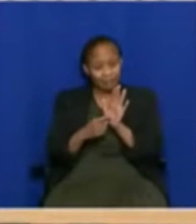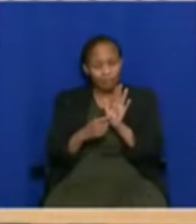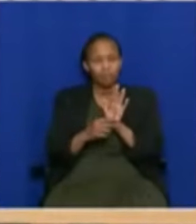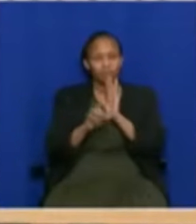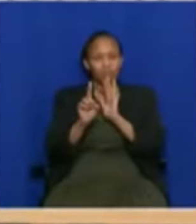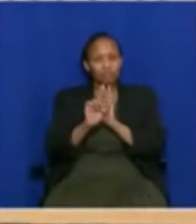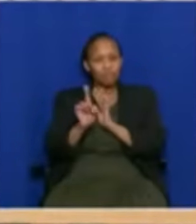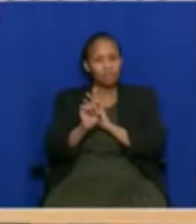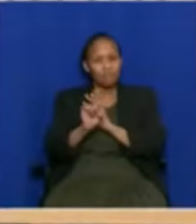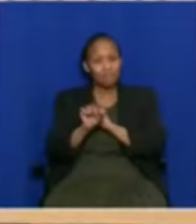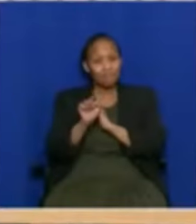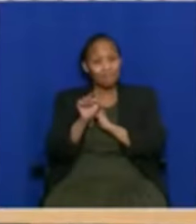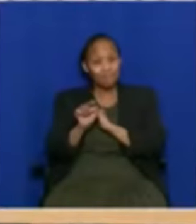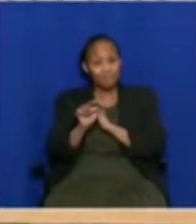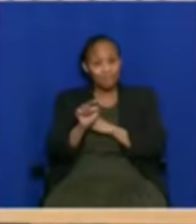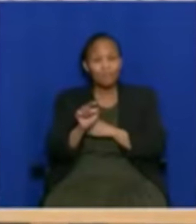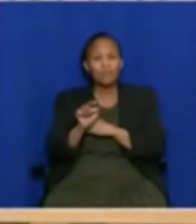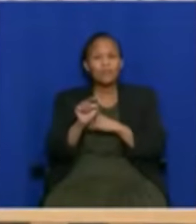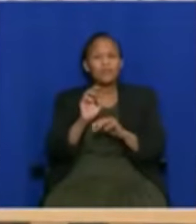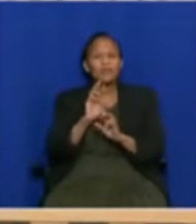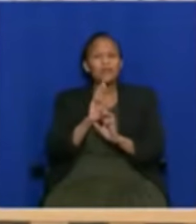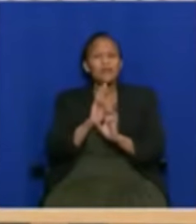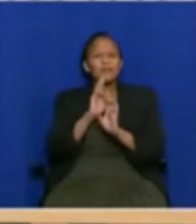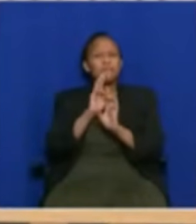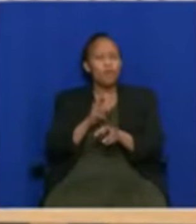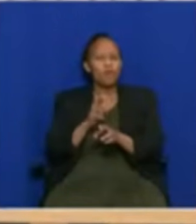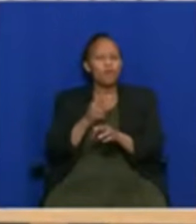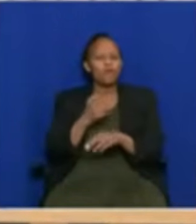by Lieutenant General Jacobs,